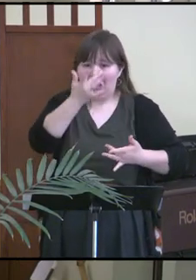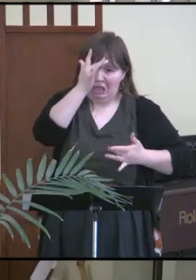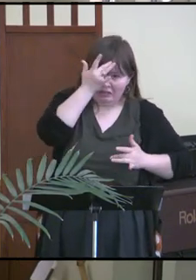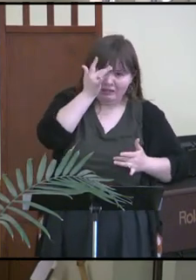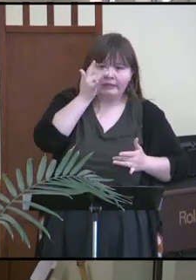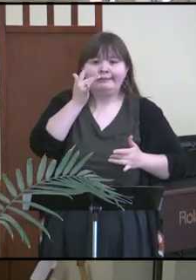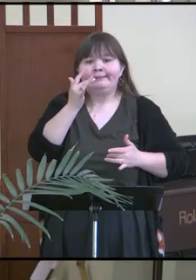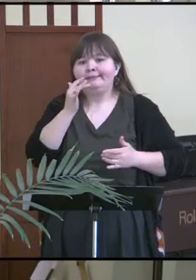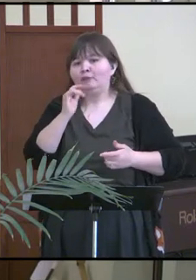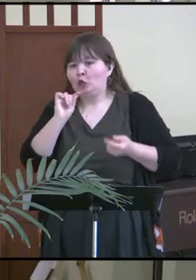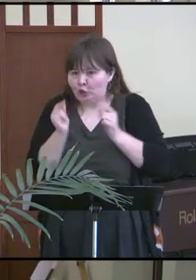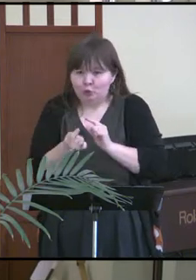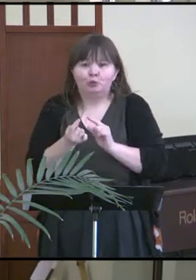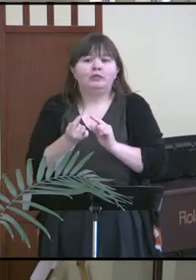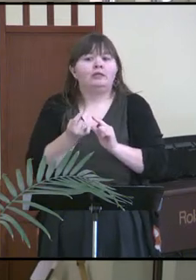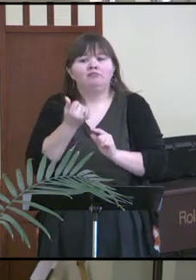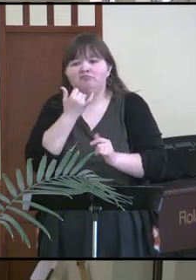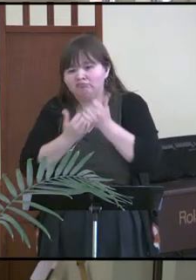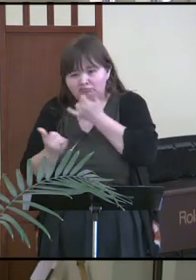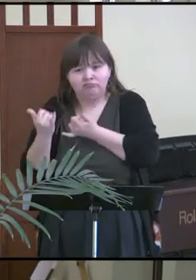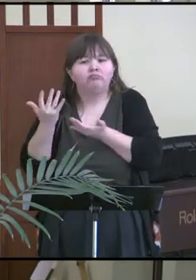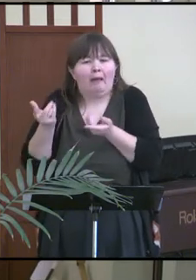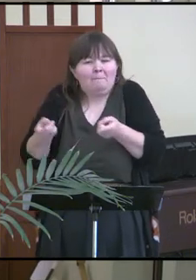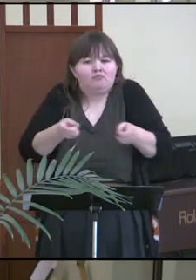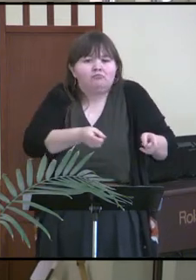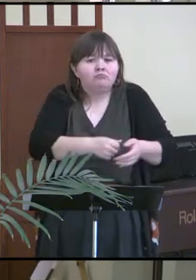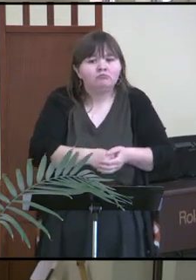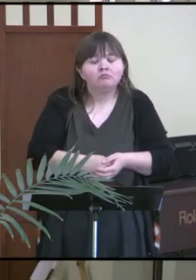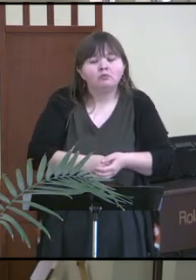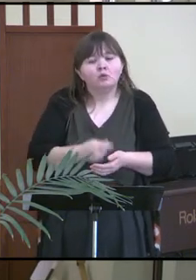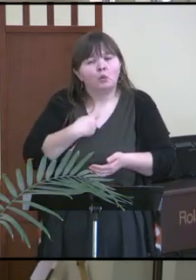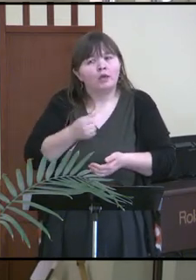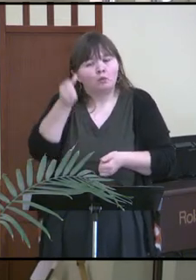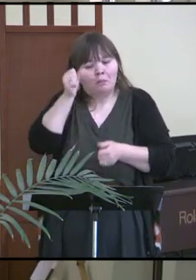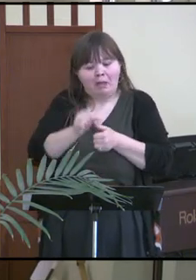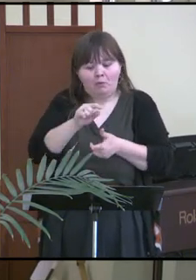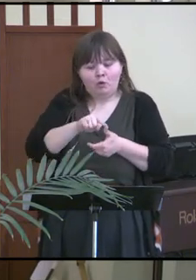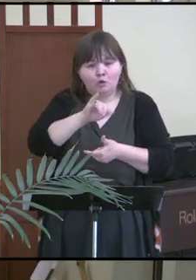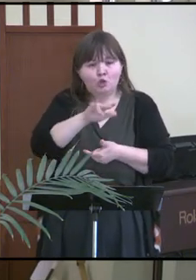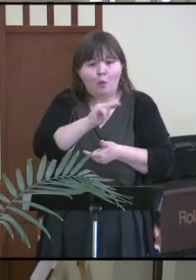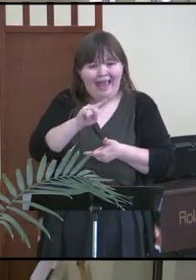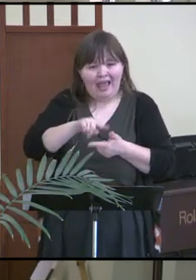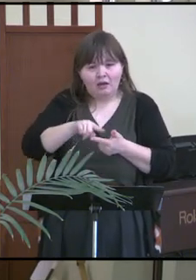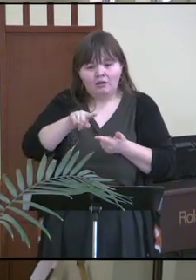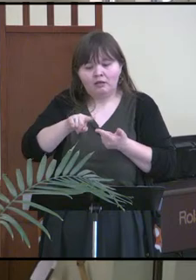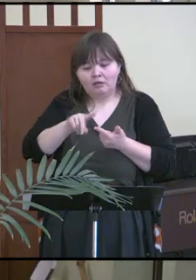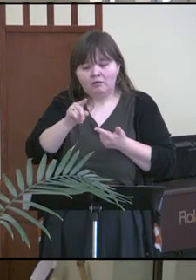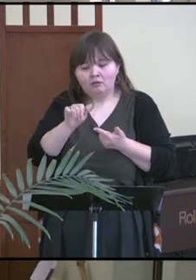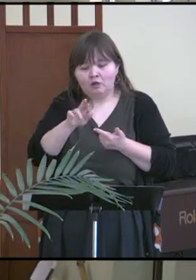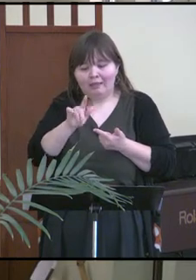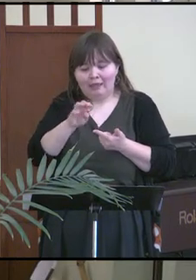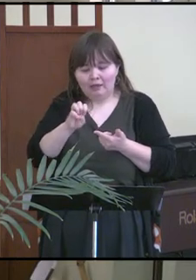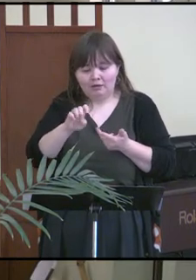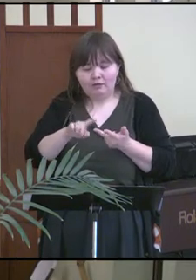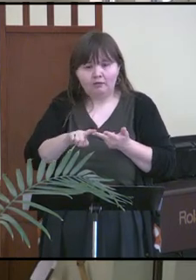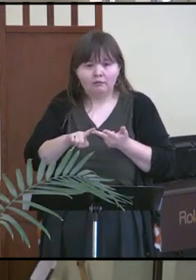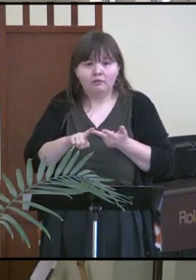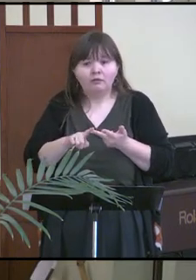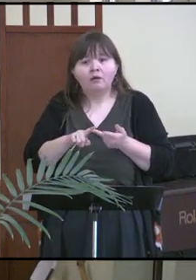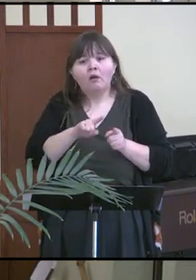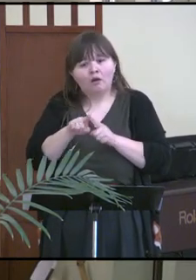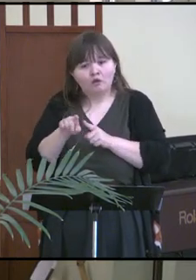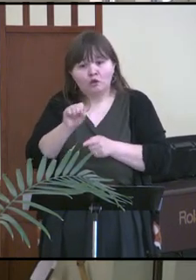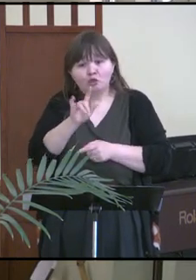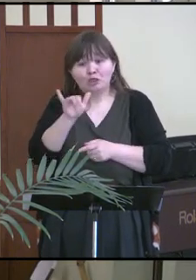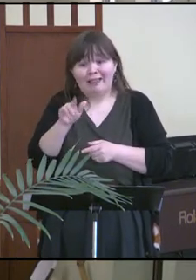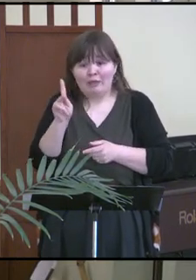or accidents and injuries. So we remember Joanne Taylor and Darlene Townsend, also